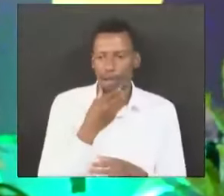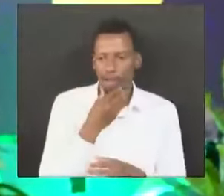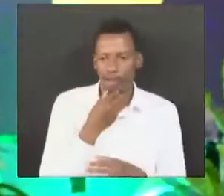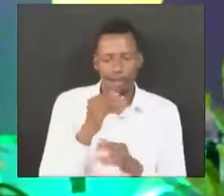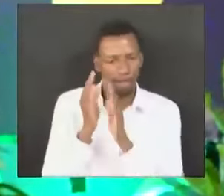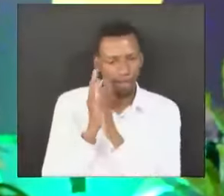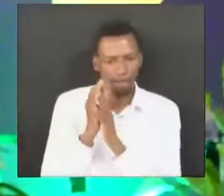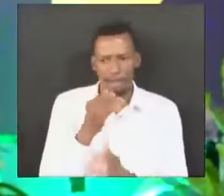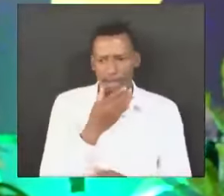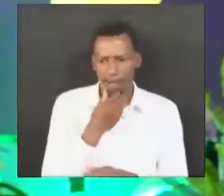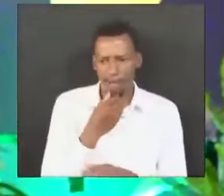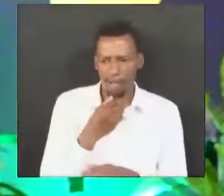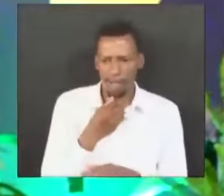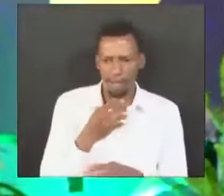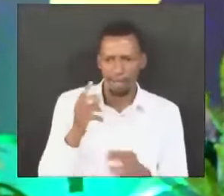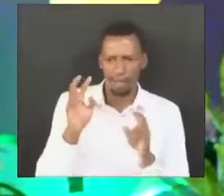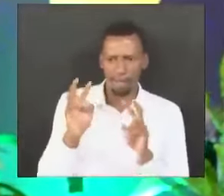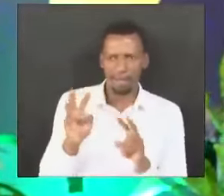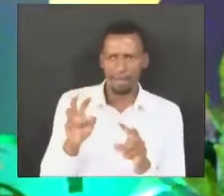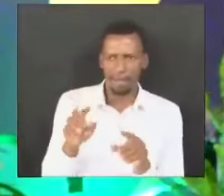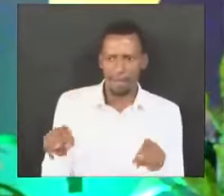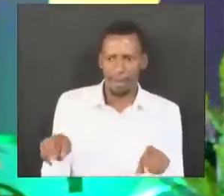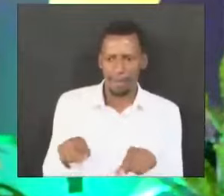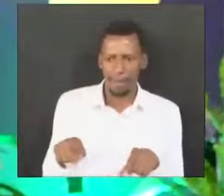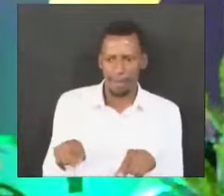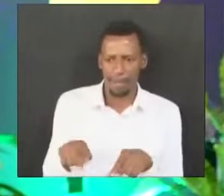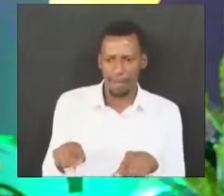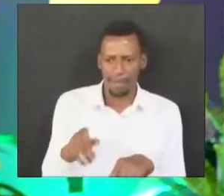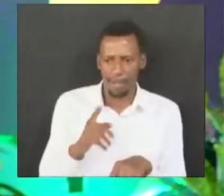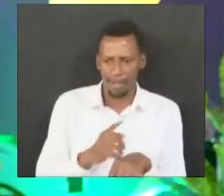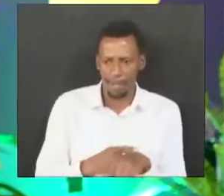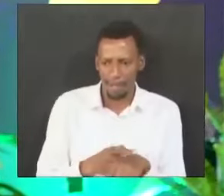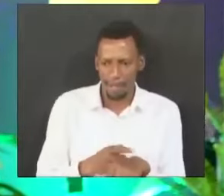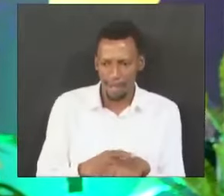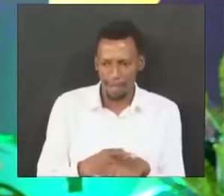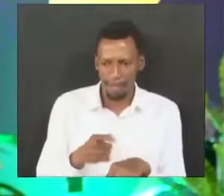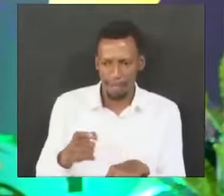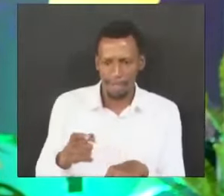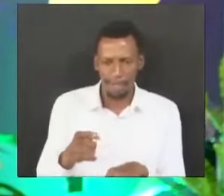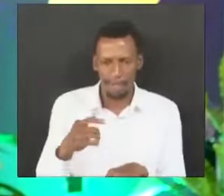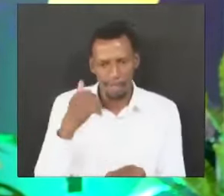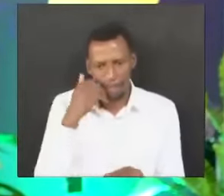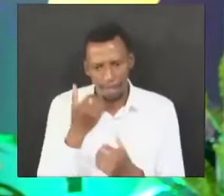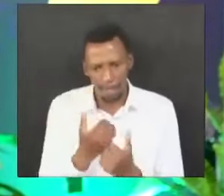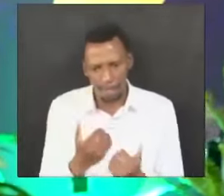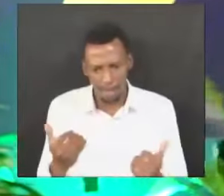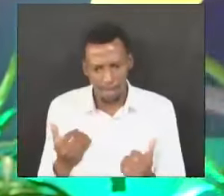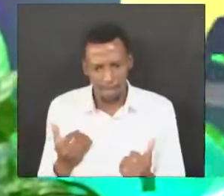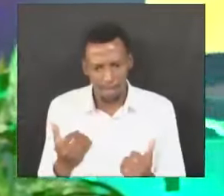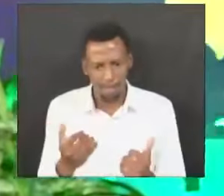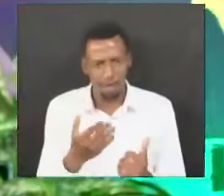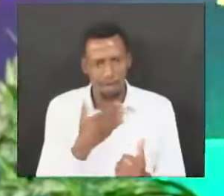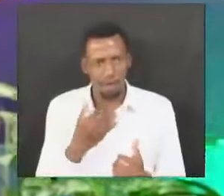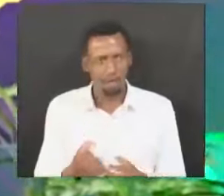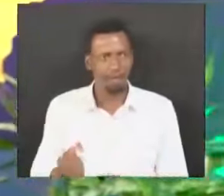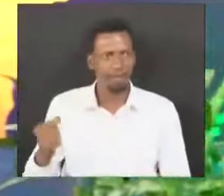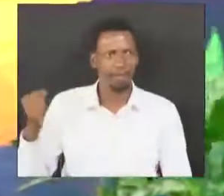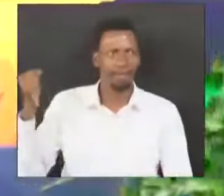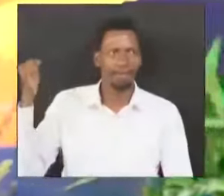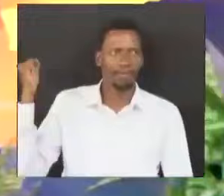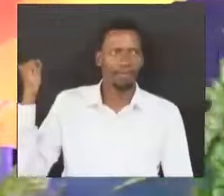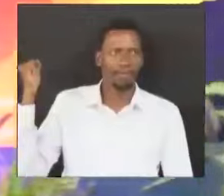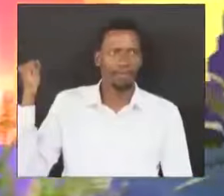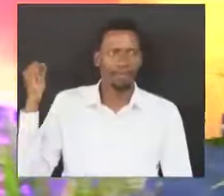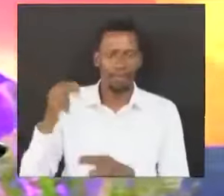terrified, as his sick child approached his brother's bed, and as he raised his arm, about to plunge